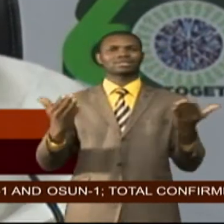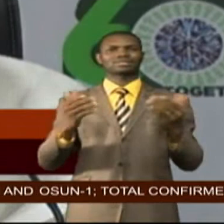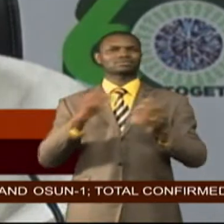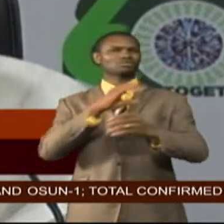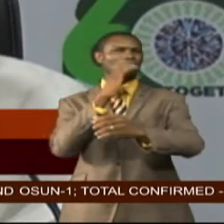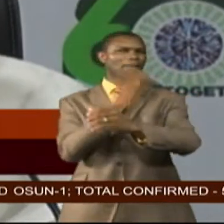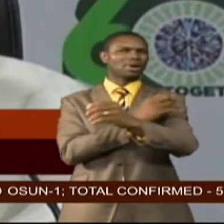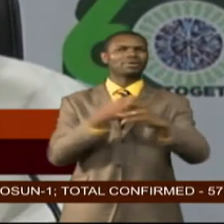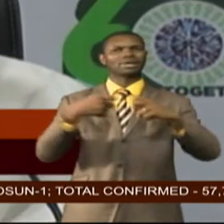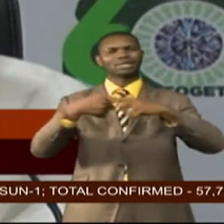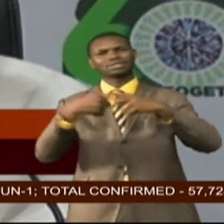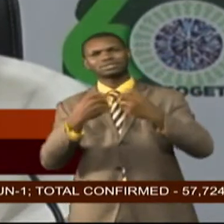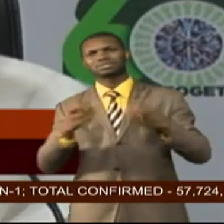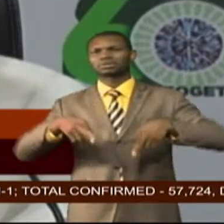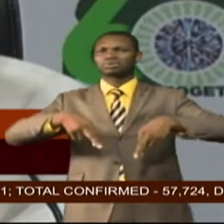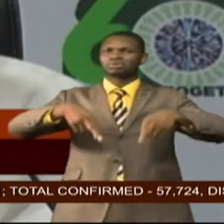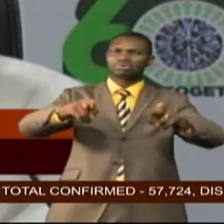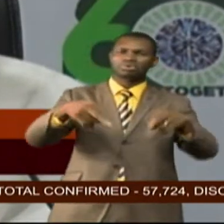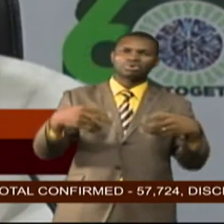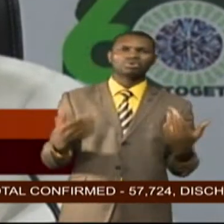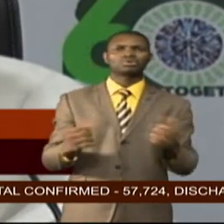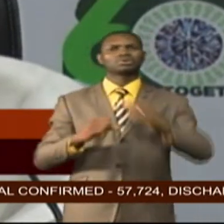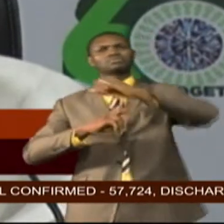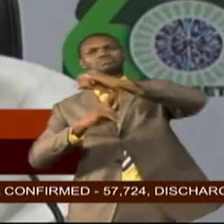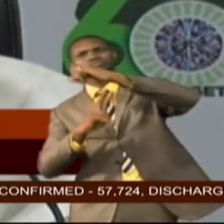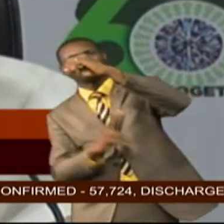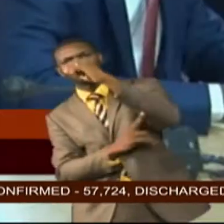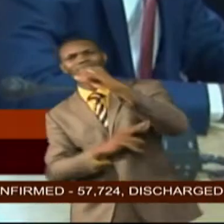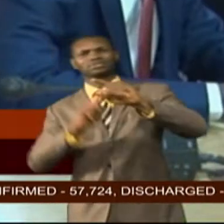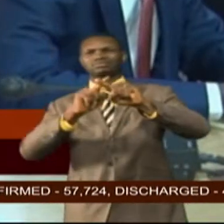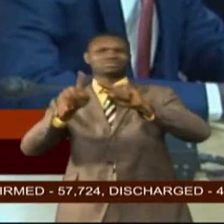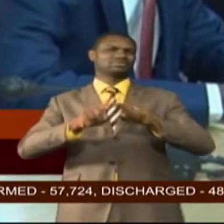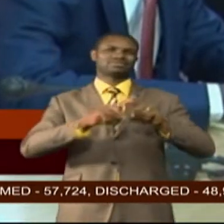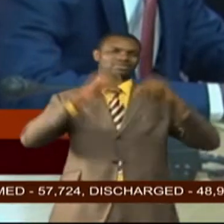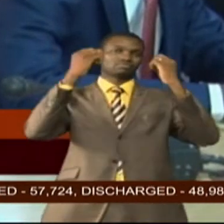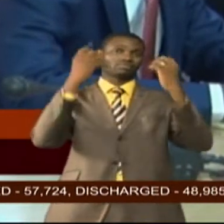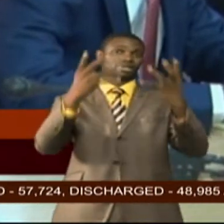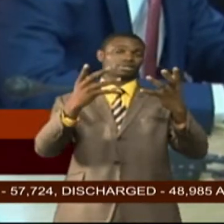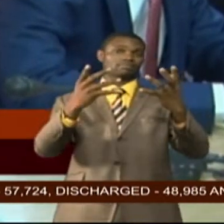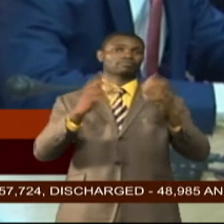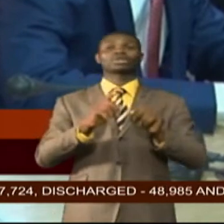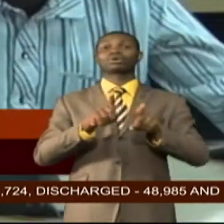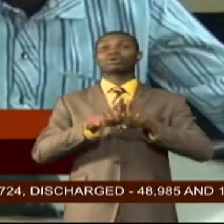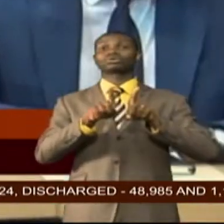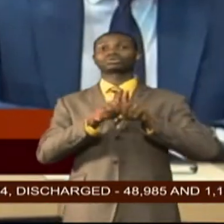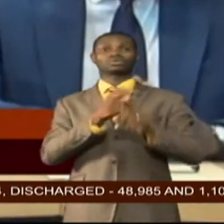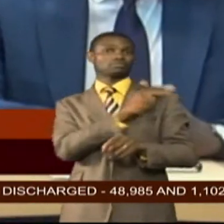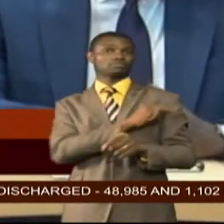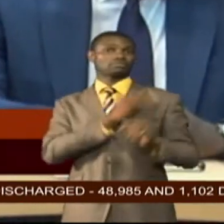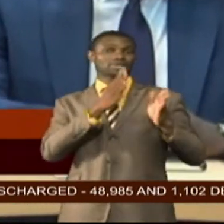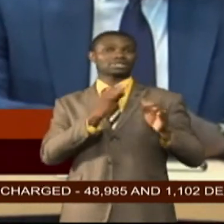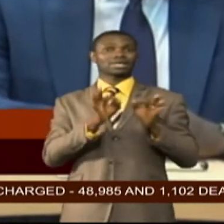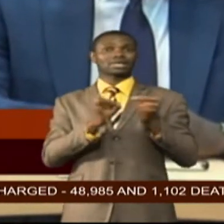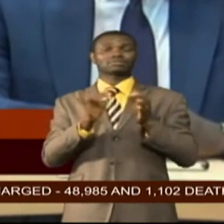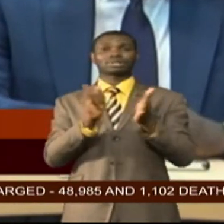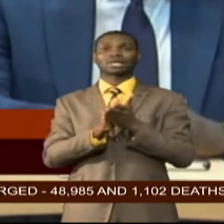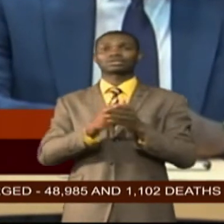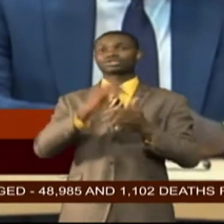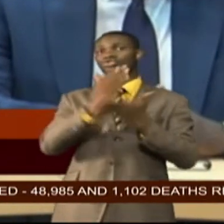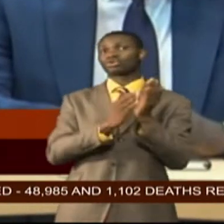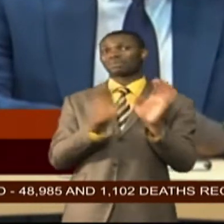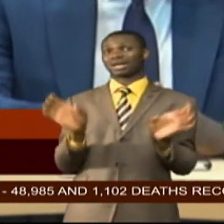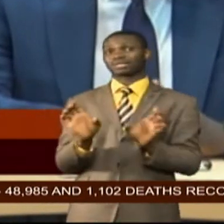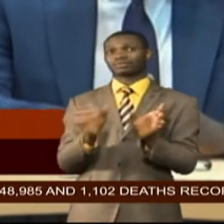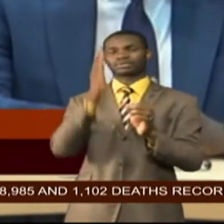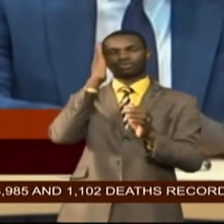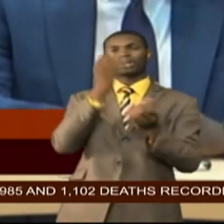power, roads, bridges, rail, etc. To this end, the minister disclosed that some events that will come up in the course